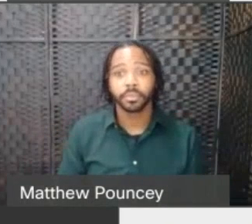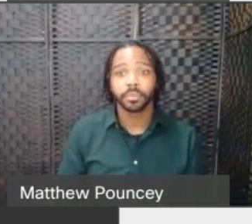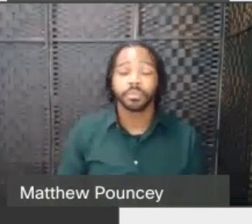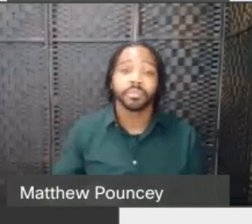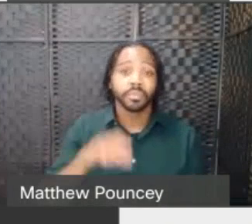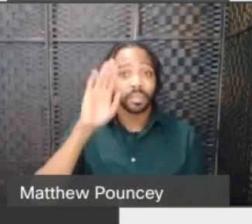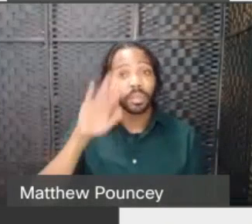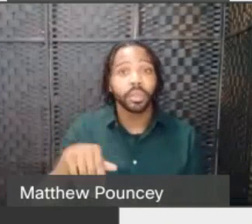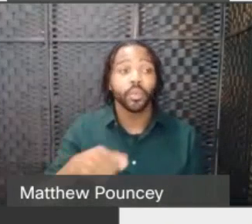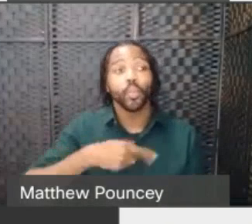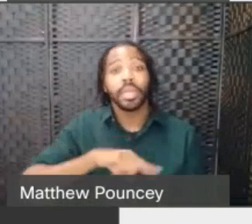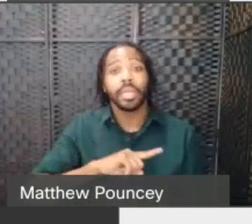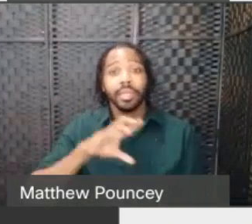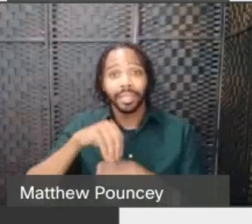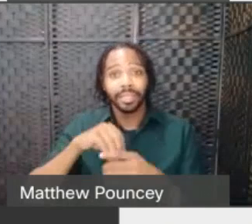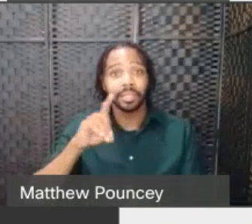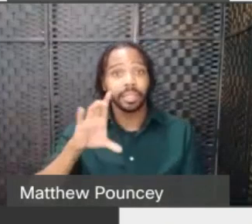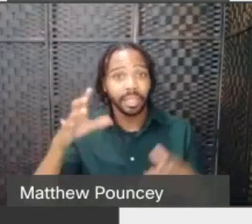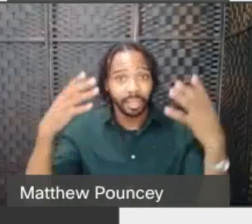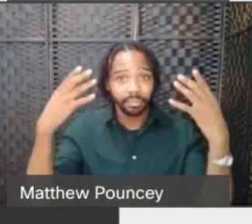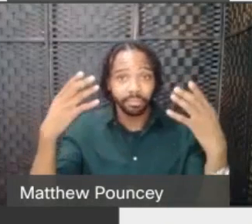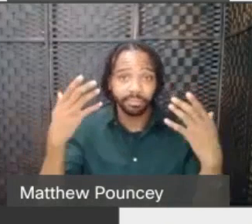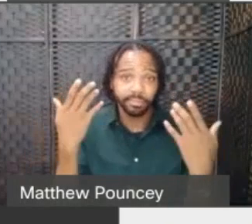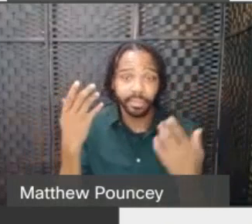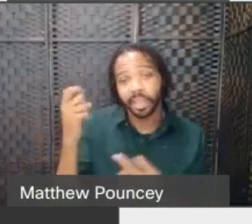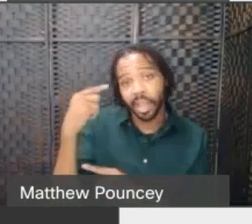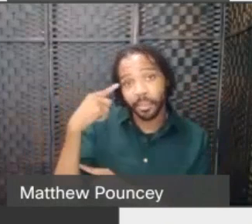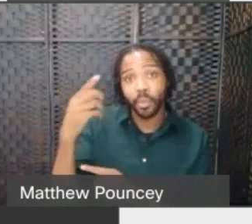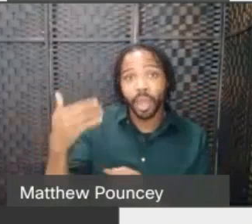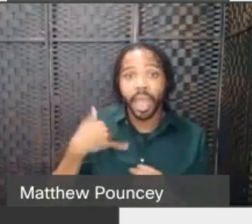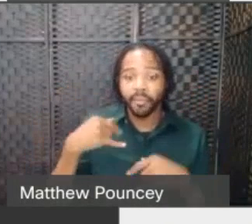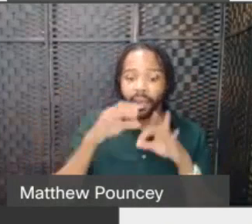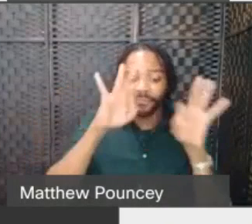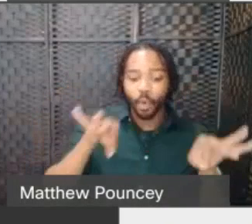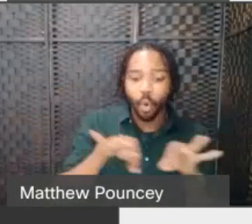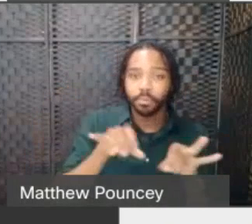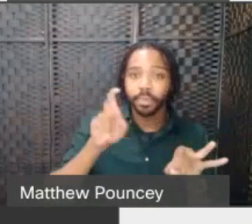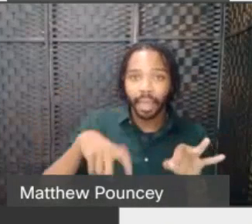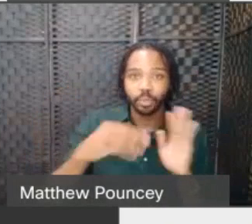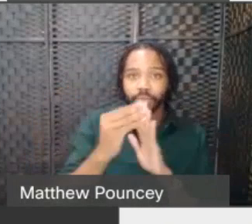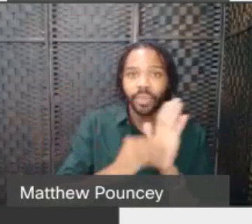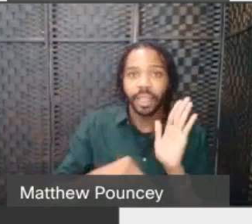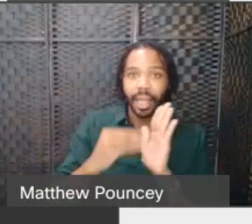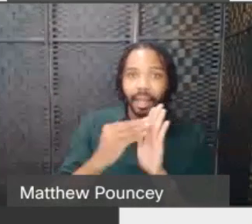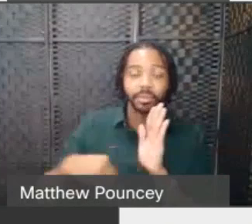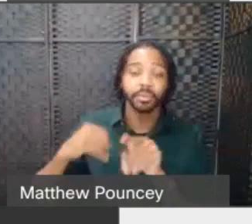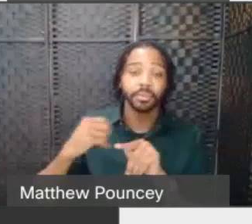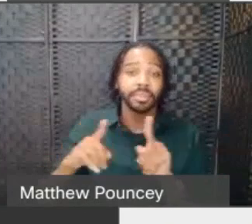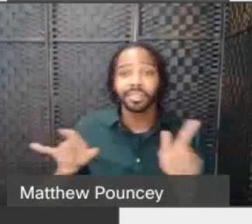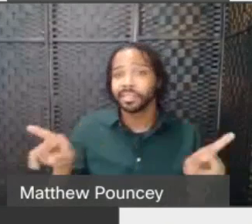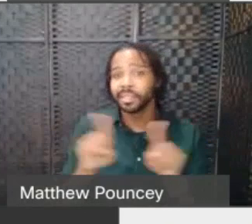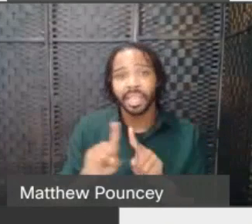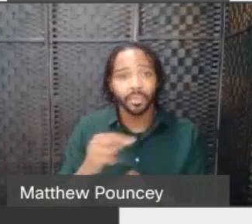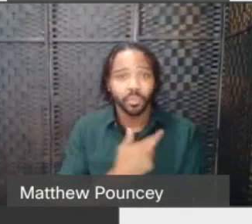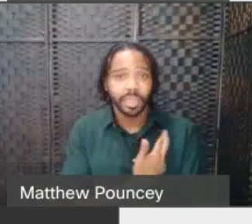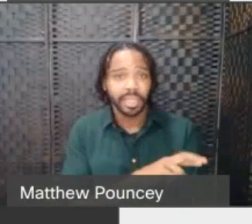We in the district government, we have the form that we have people fill out, but it's the same religious